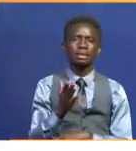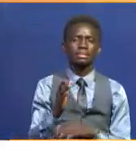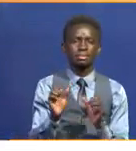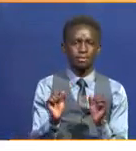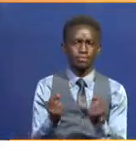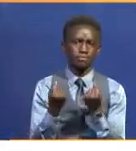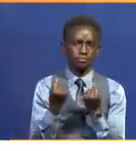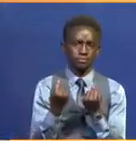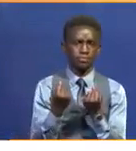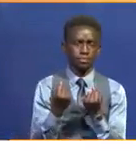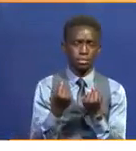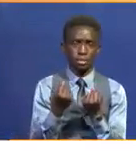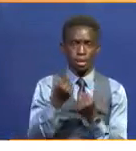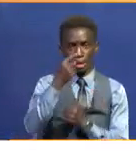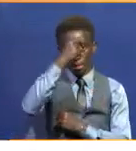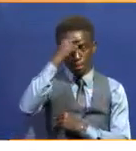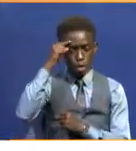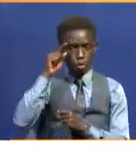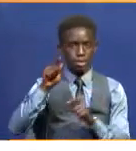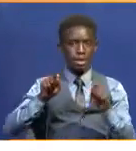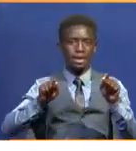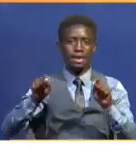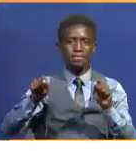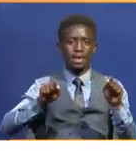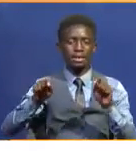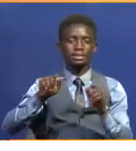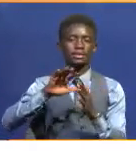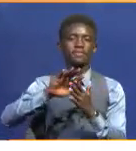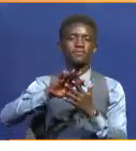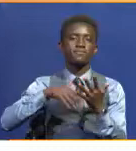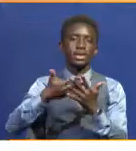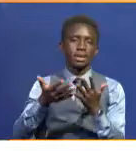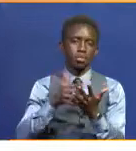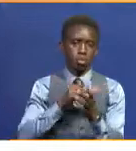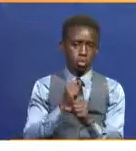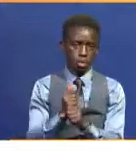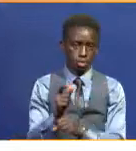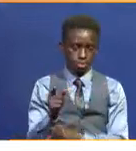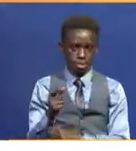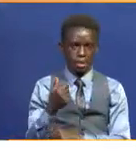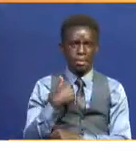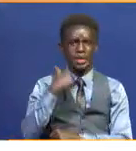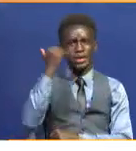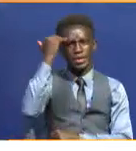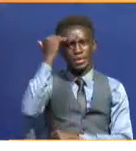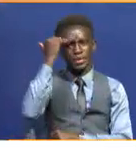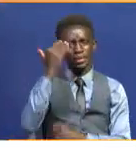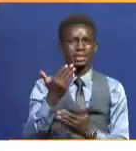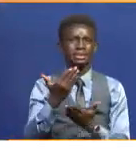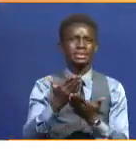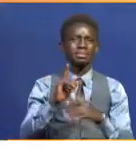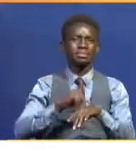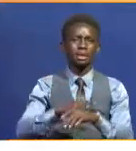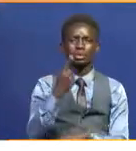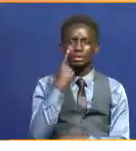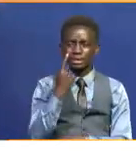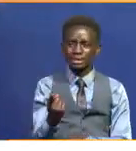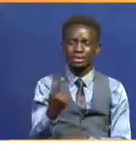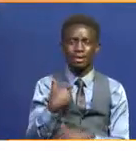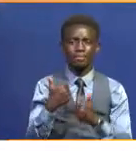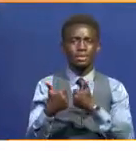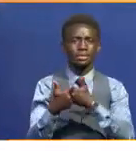secure because of that governance framework. I know, you know, sometimes you may have seen challenges